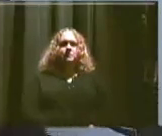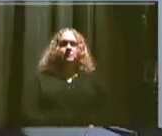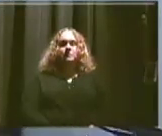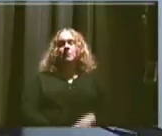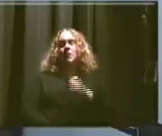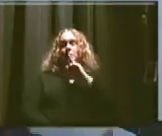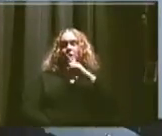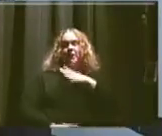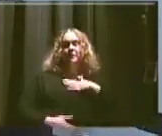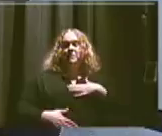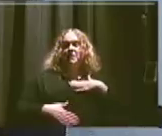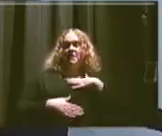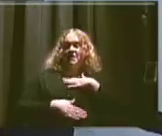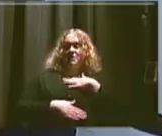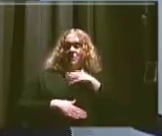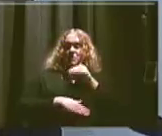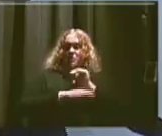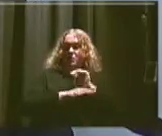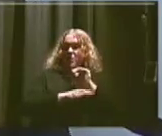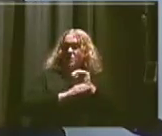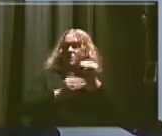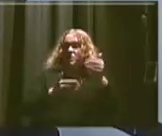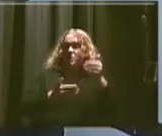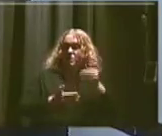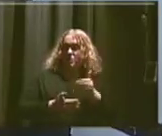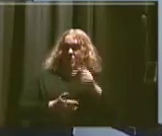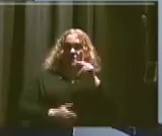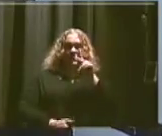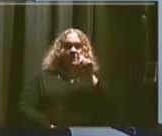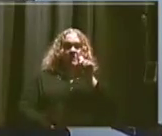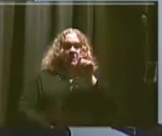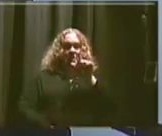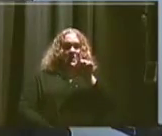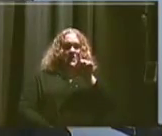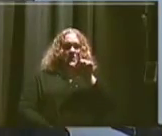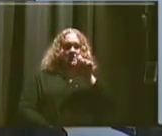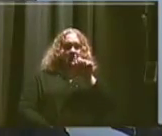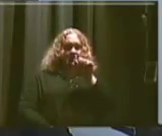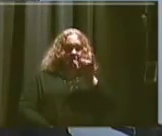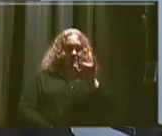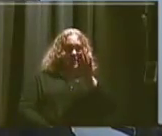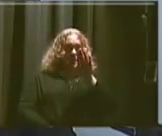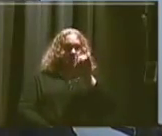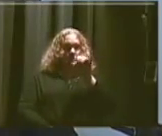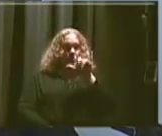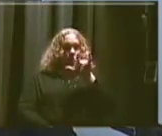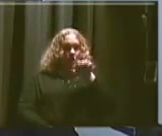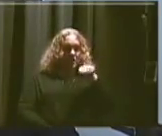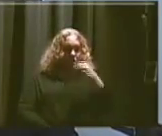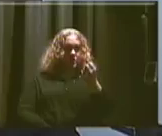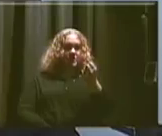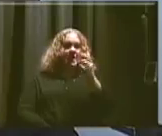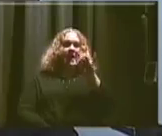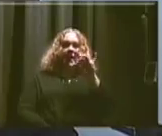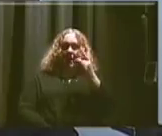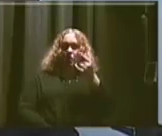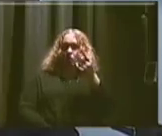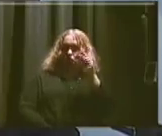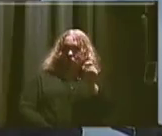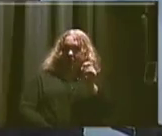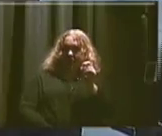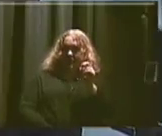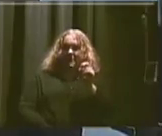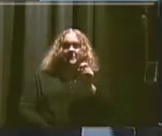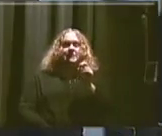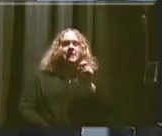It's a pleasure for me this evening to introduce to you Kelsey Broyles, an eighth grade student at the Brown School. Kelsey, like the Brown